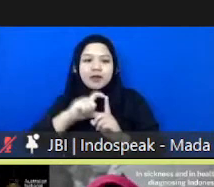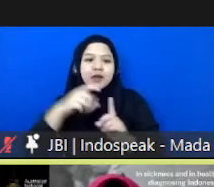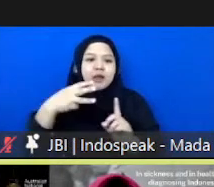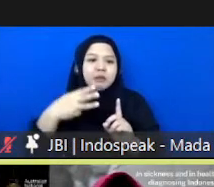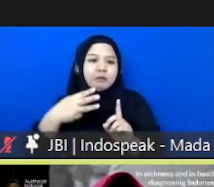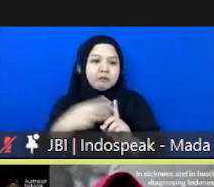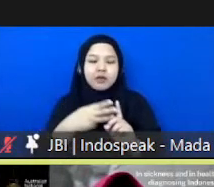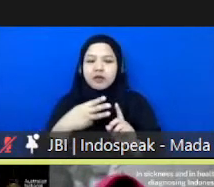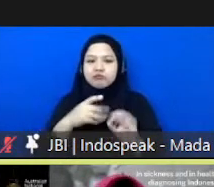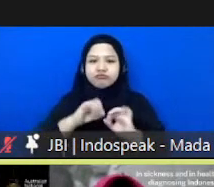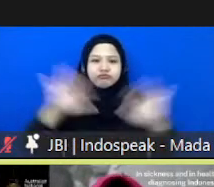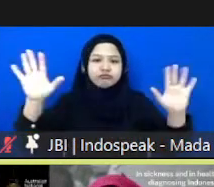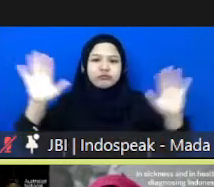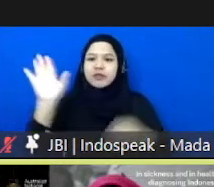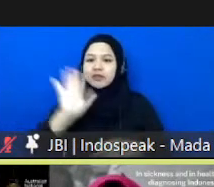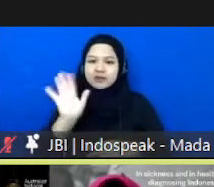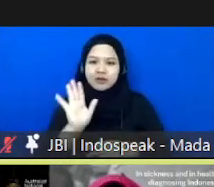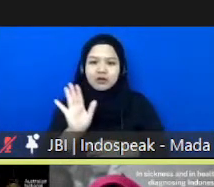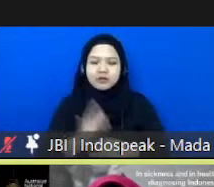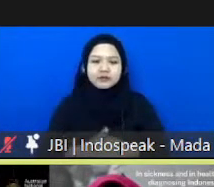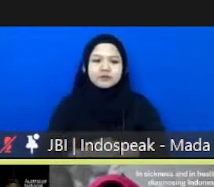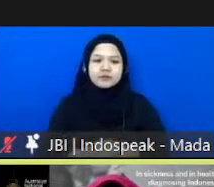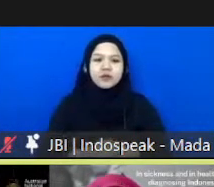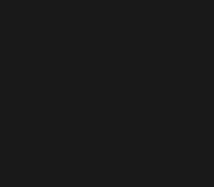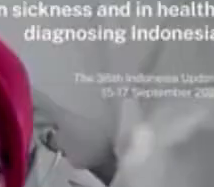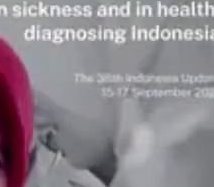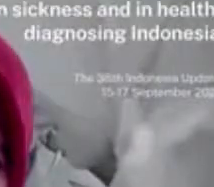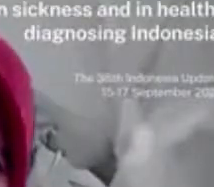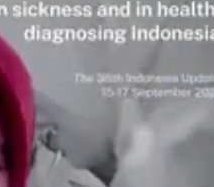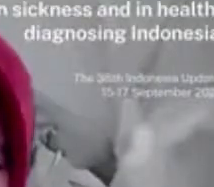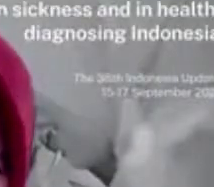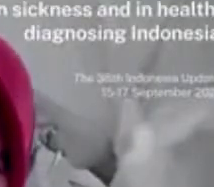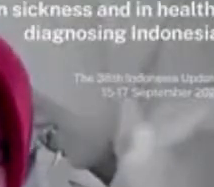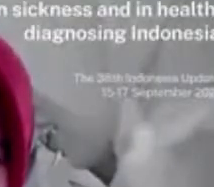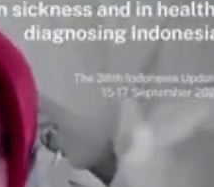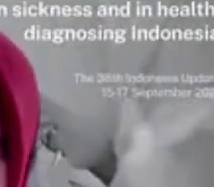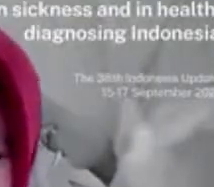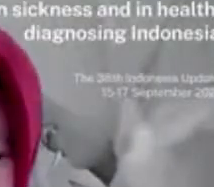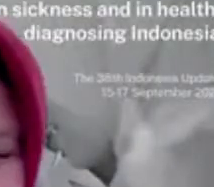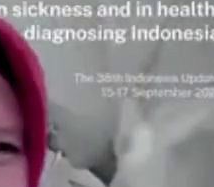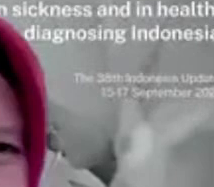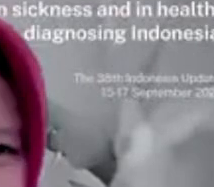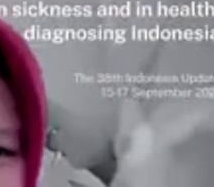Let's see a bit more of the video. So the video, please. Thank you.